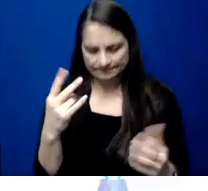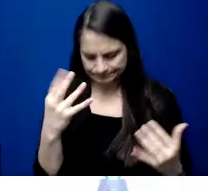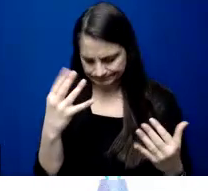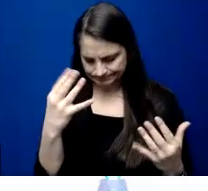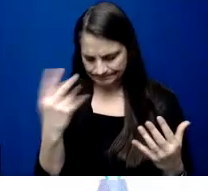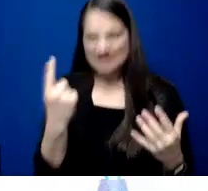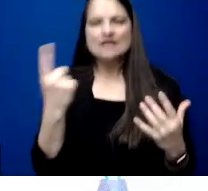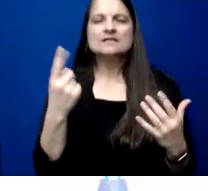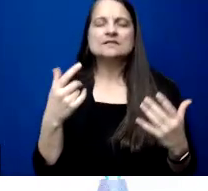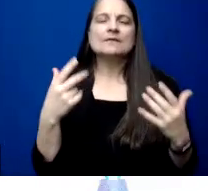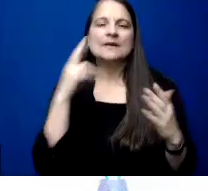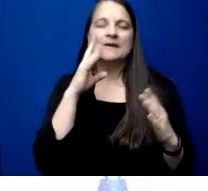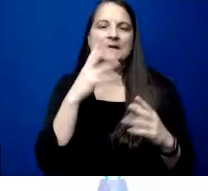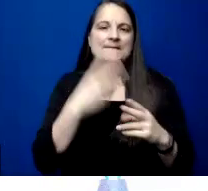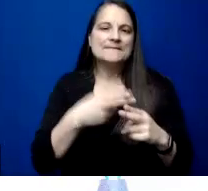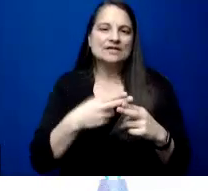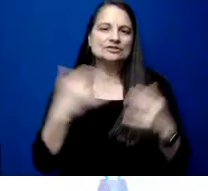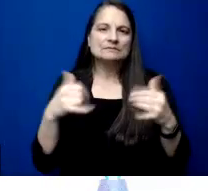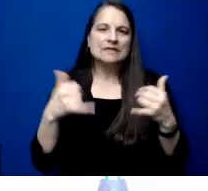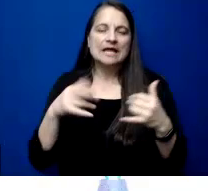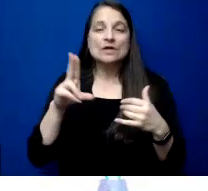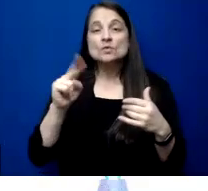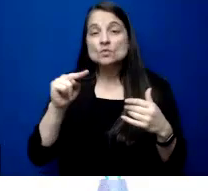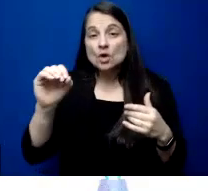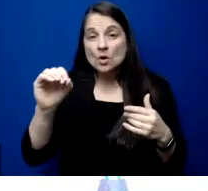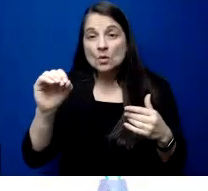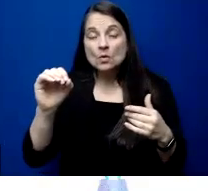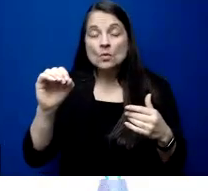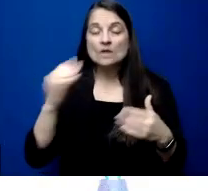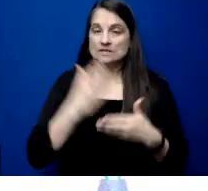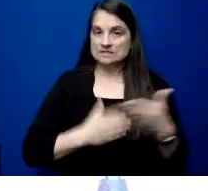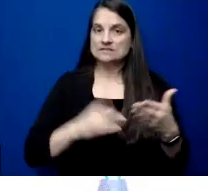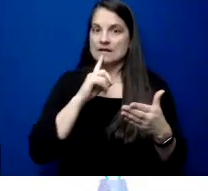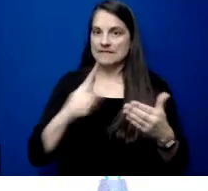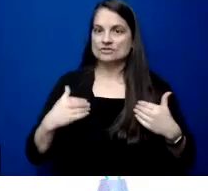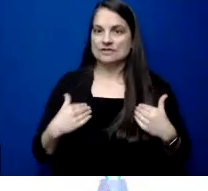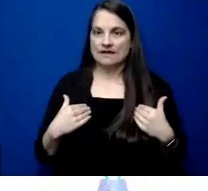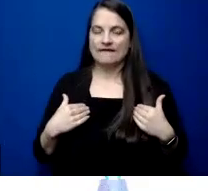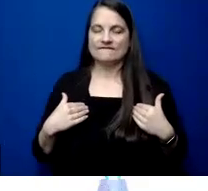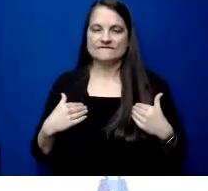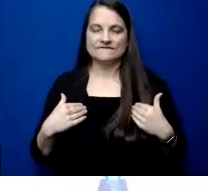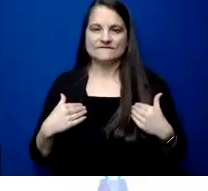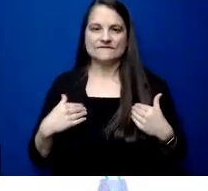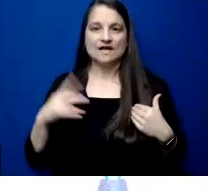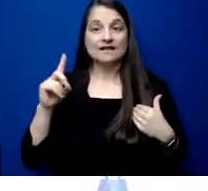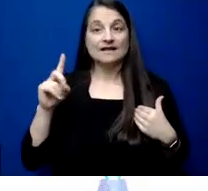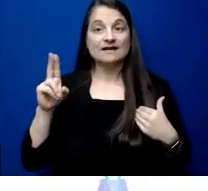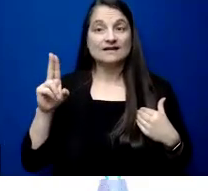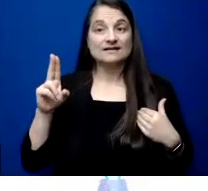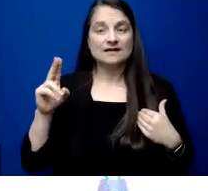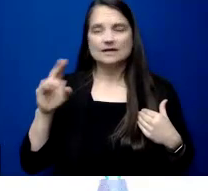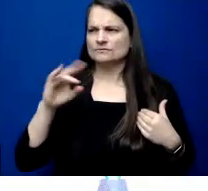someone mentioned playing Uno. There's large print Uno cards. You can get, some of them actually have a jumbo